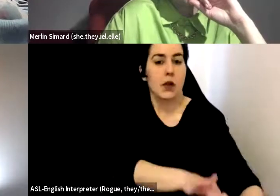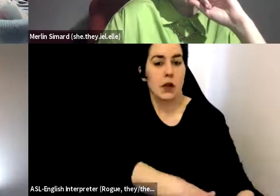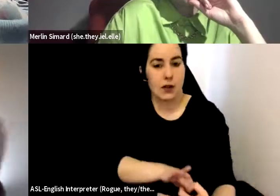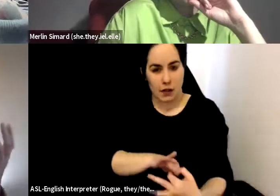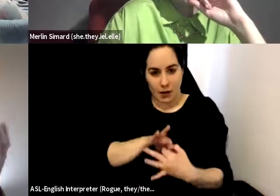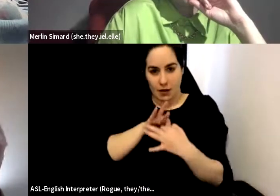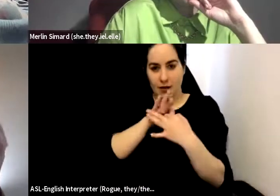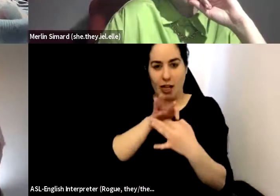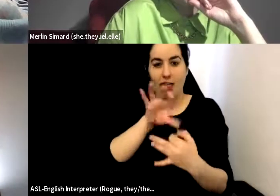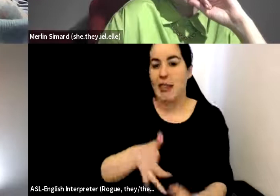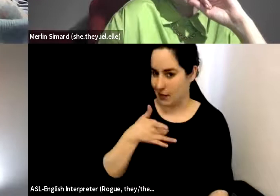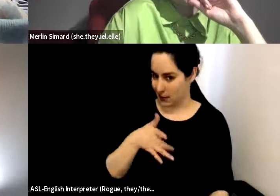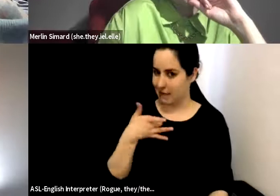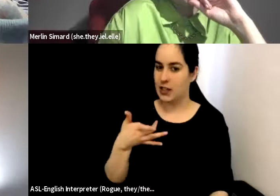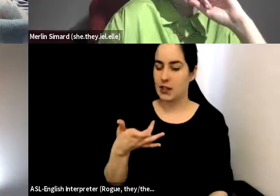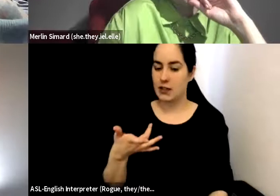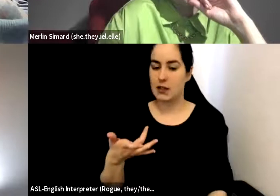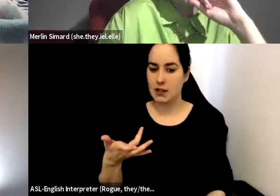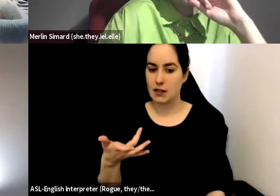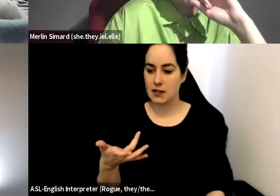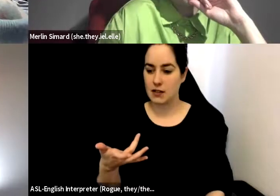I've visited